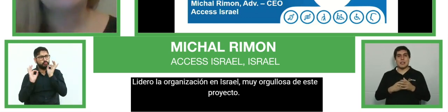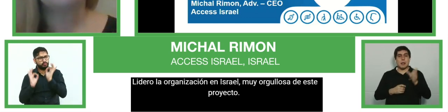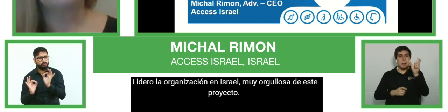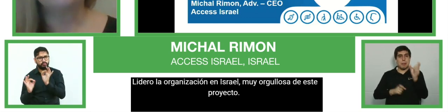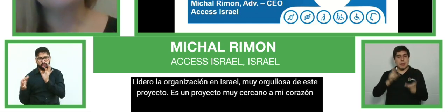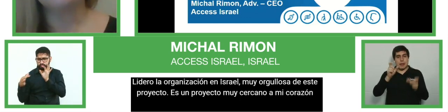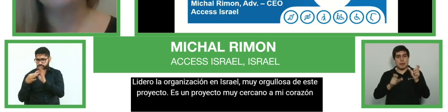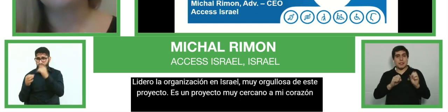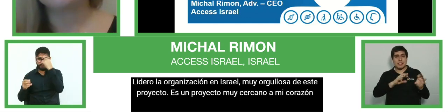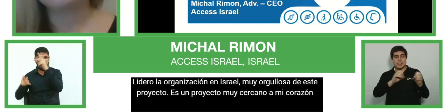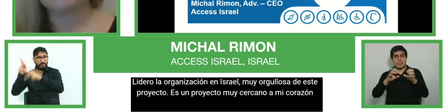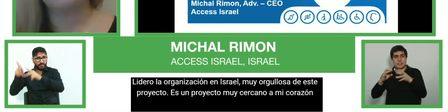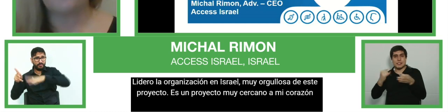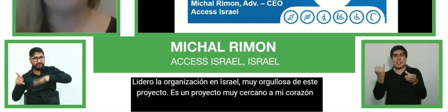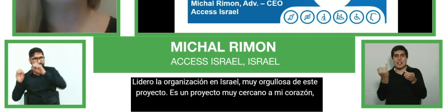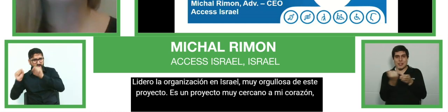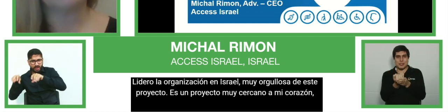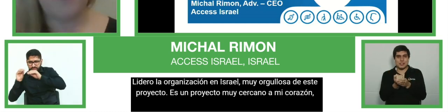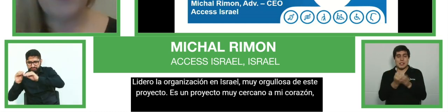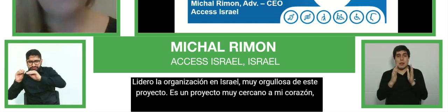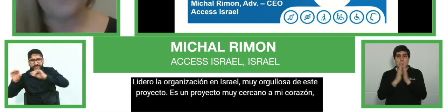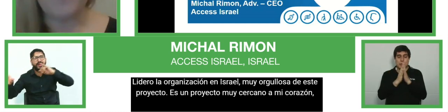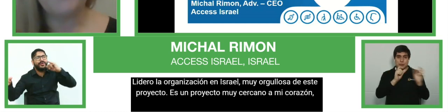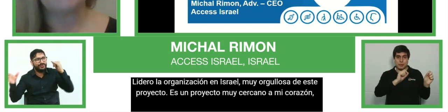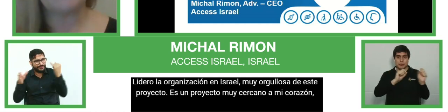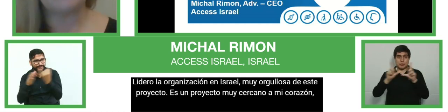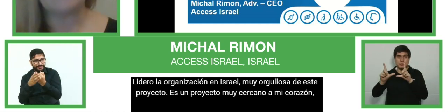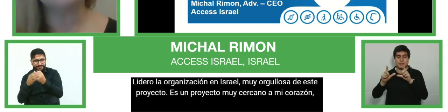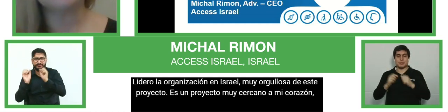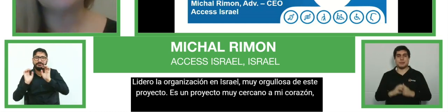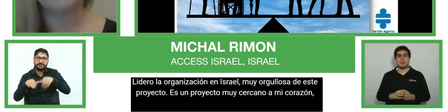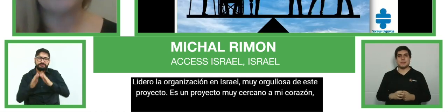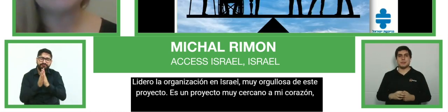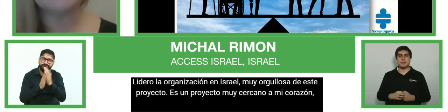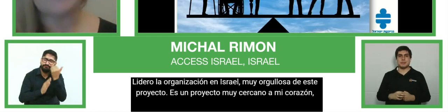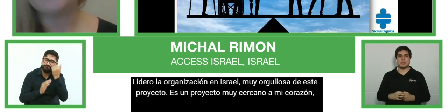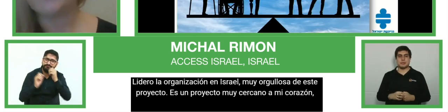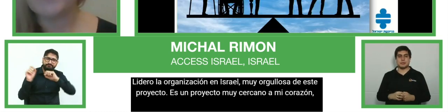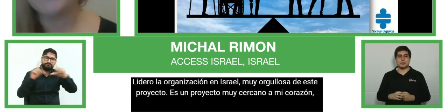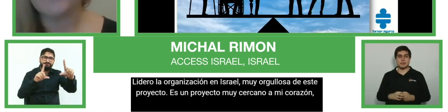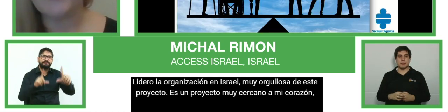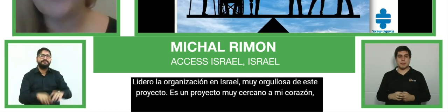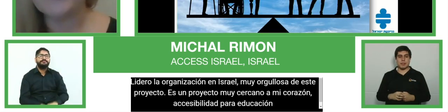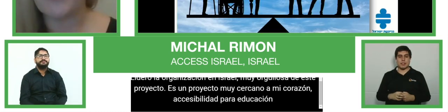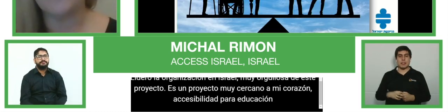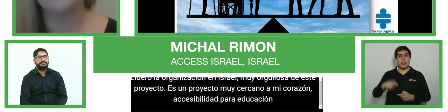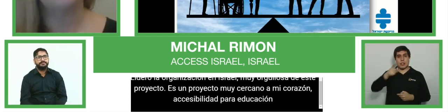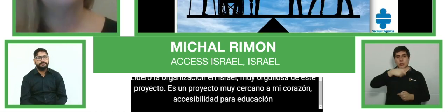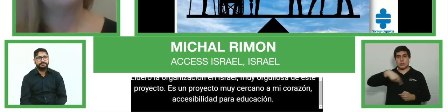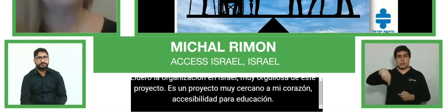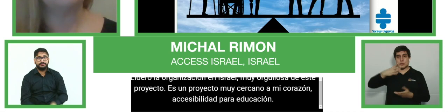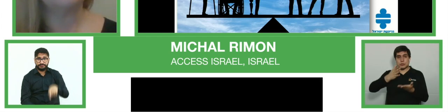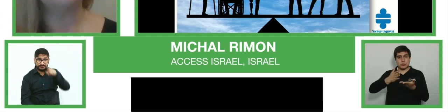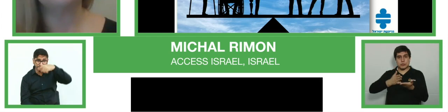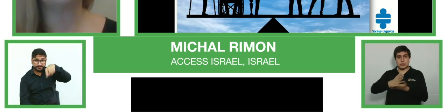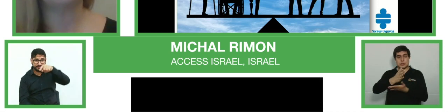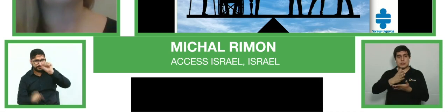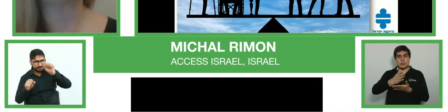from, Access Israel was established 21 years ago in an Israel that was not accessible, not inclusive.